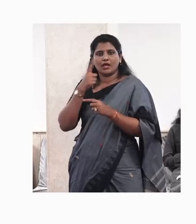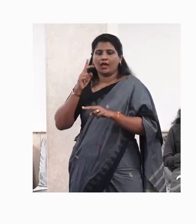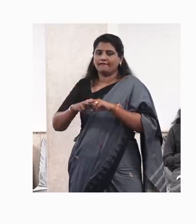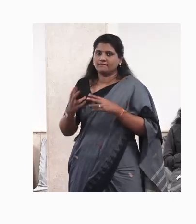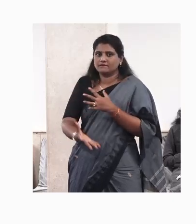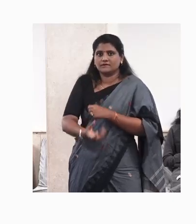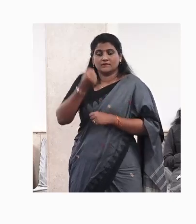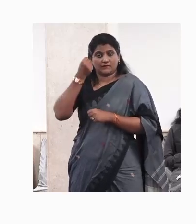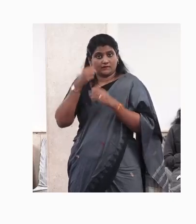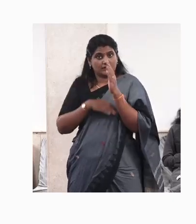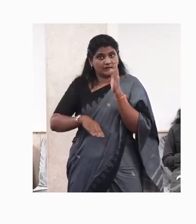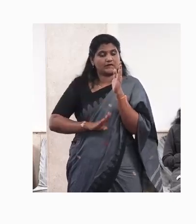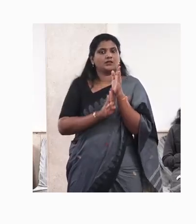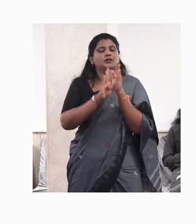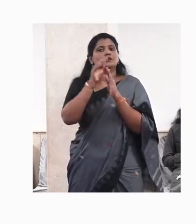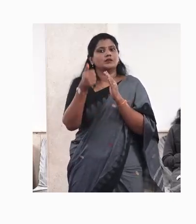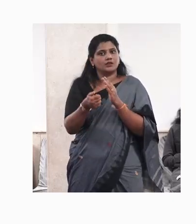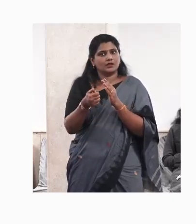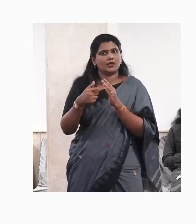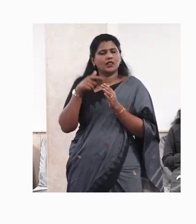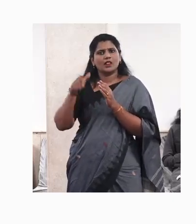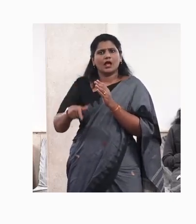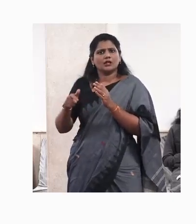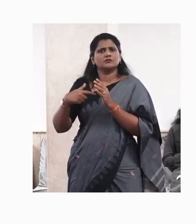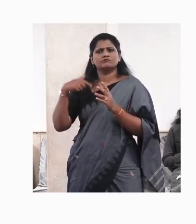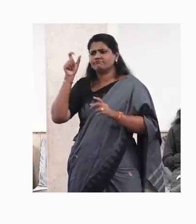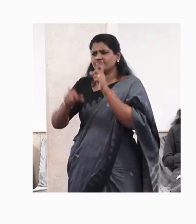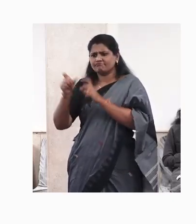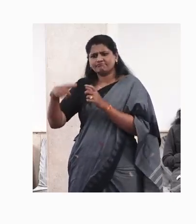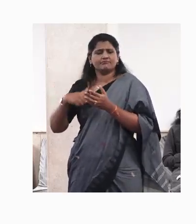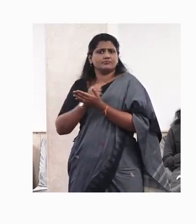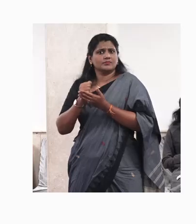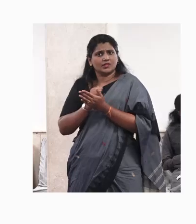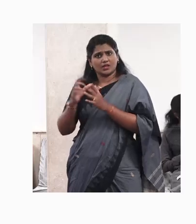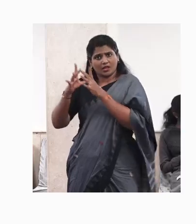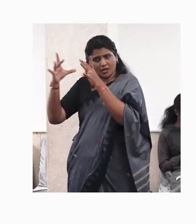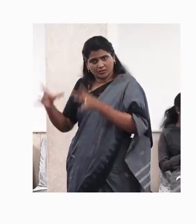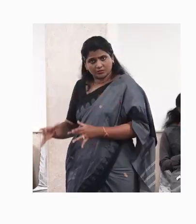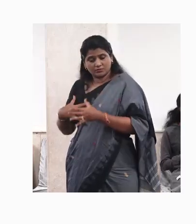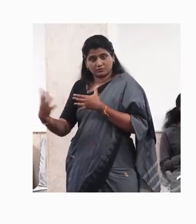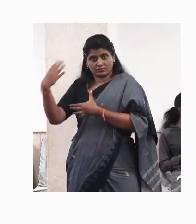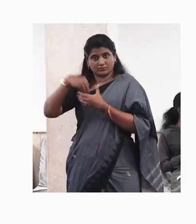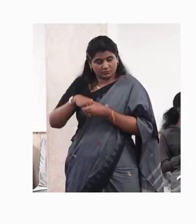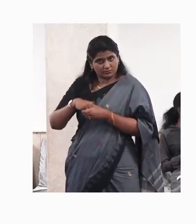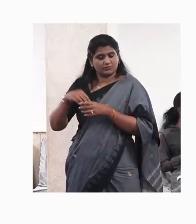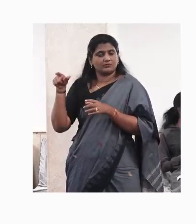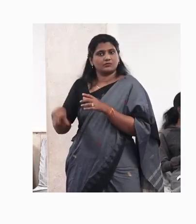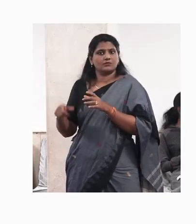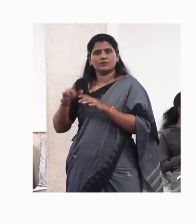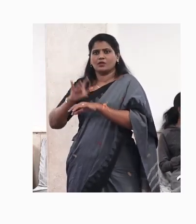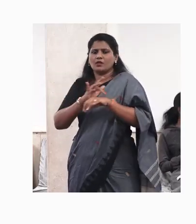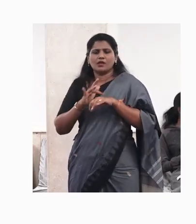to scale, then you'd typically in villages be having people trained in the system, including people with lived experience